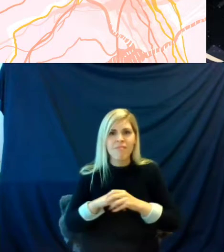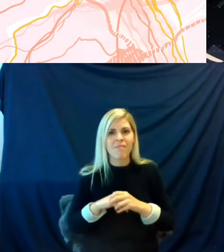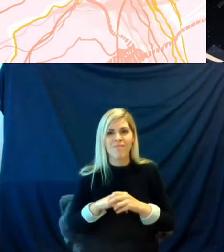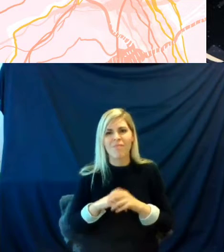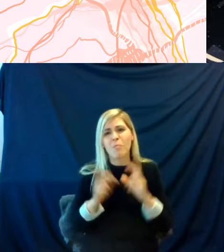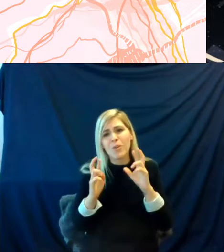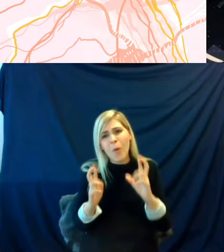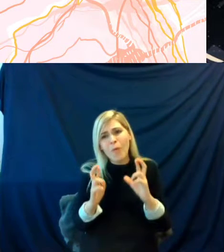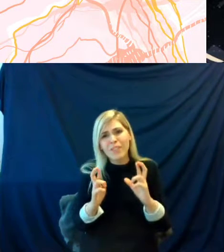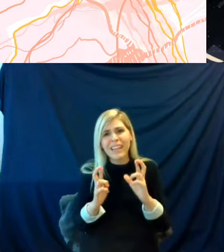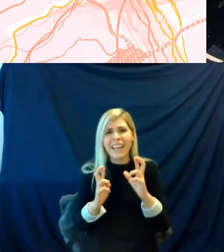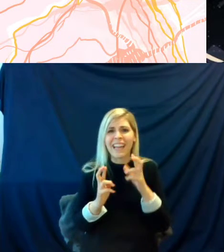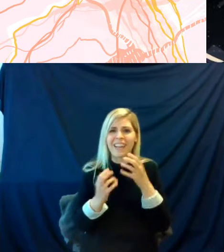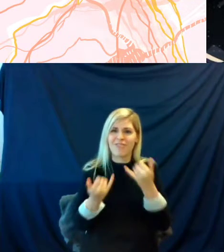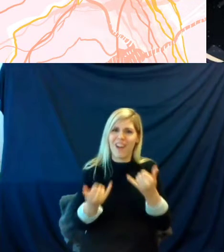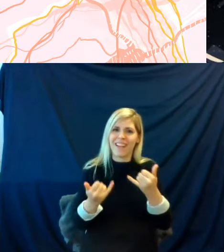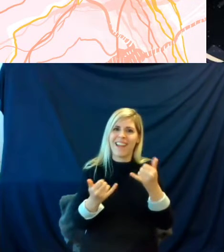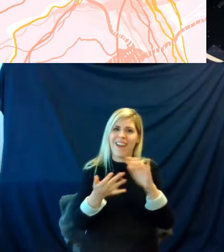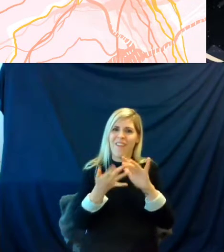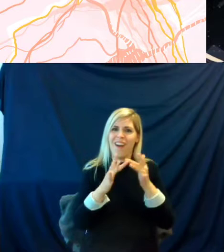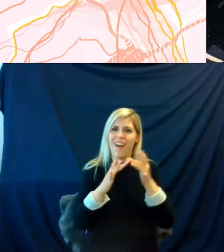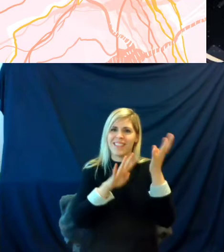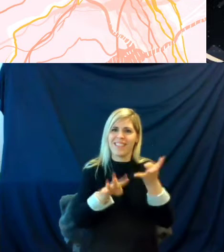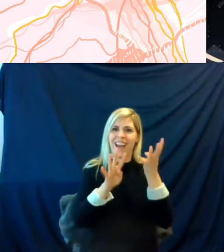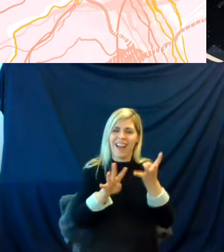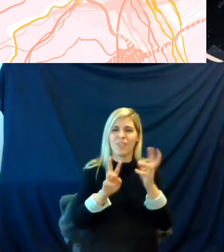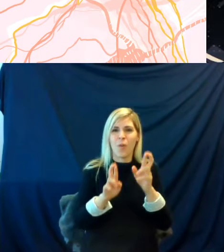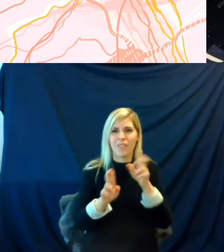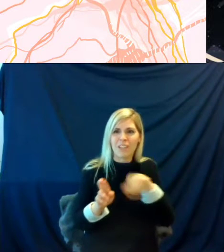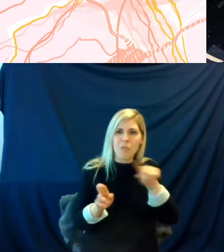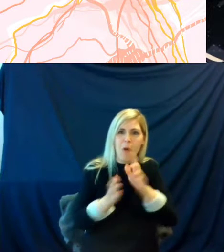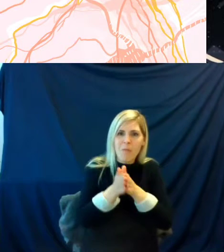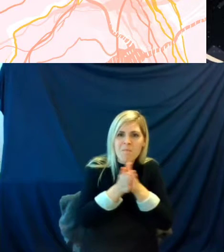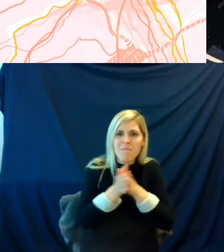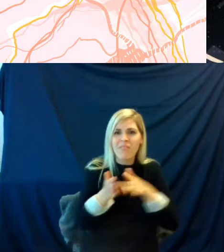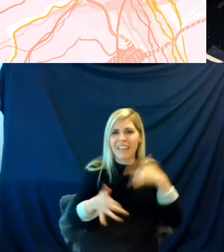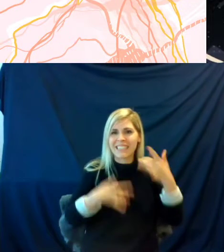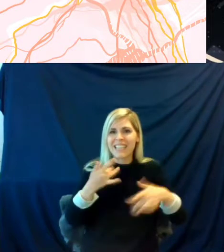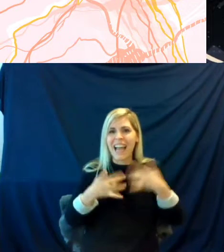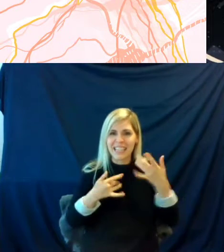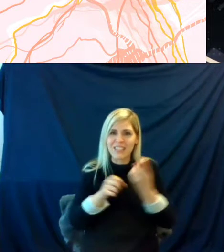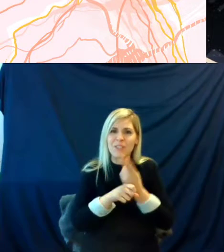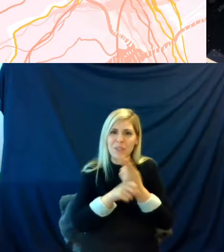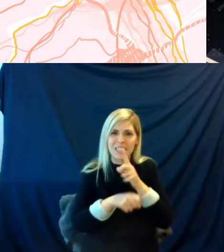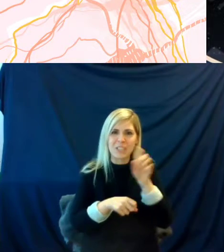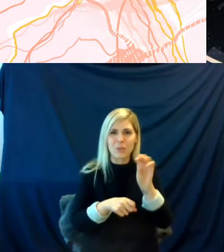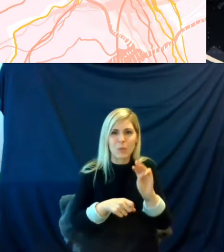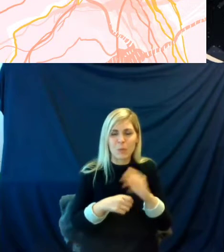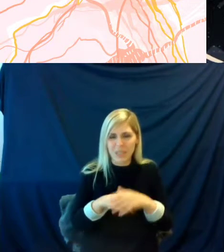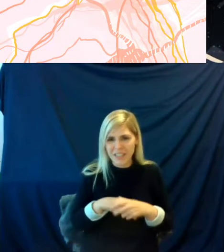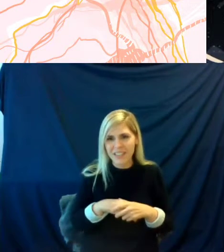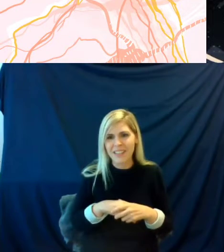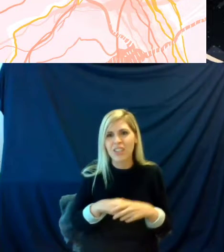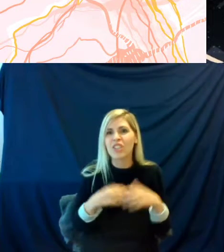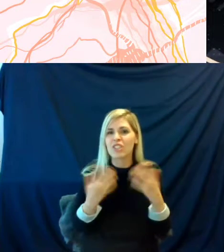that we were able to channel some of that energy and excitement through Zoom in this case.